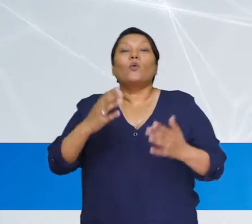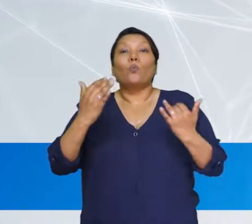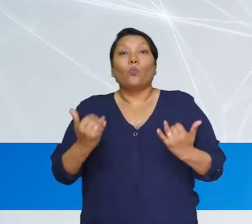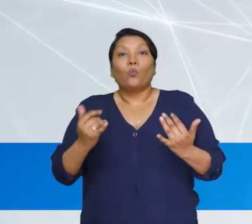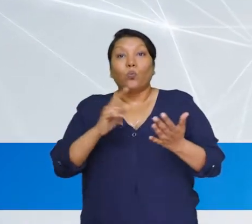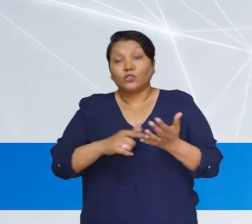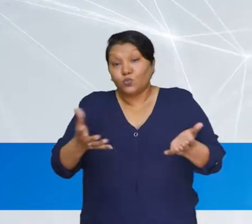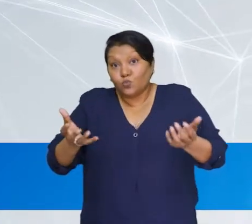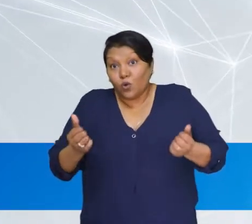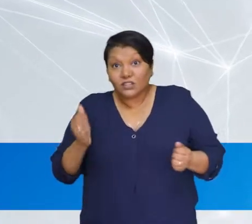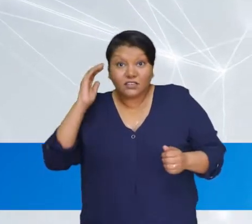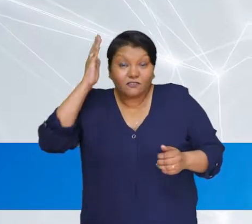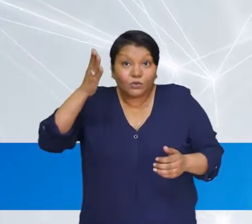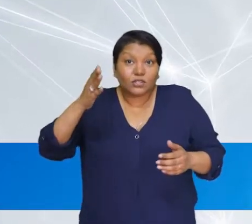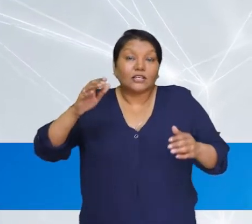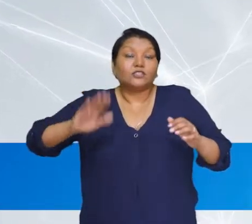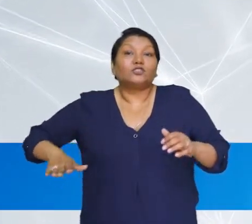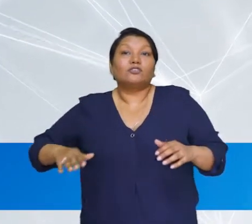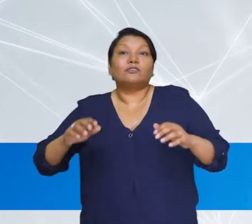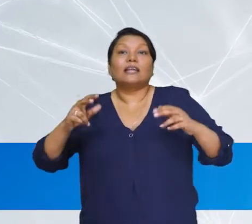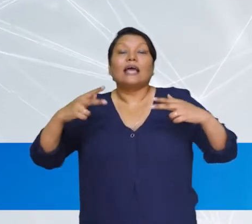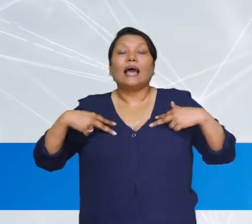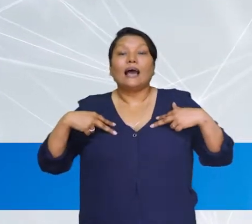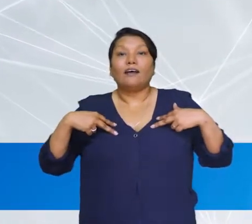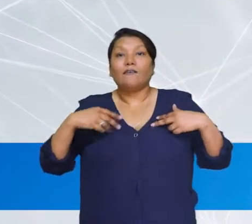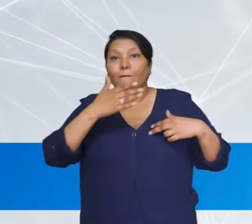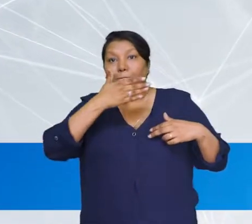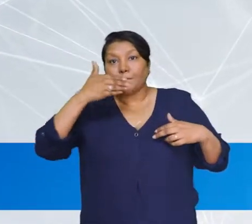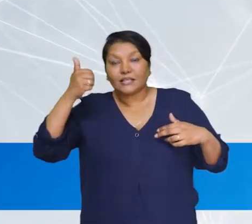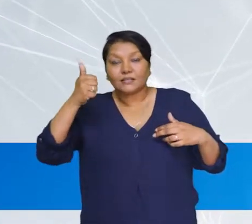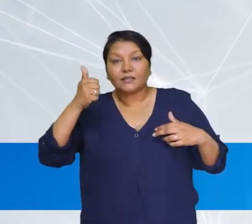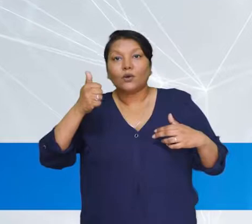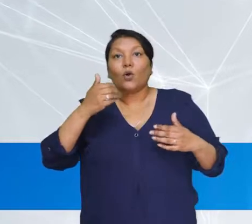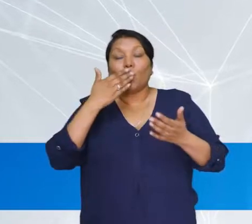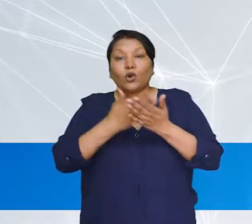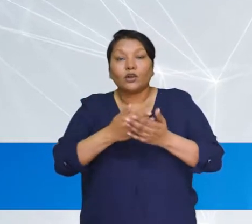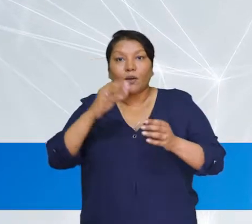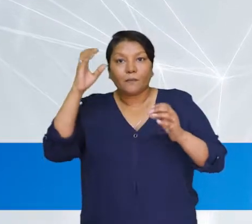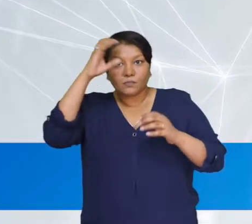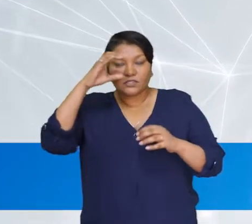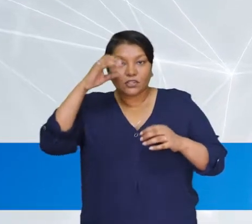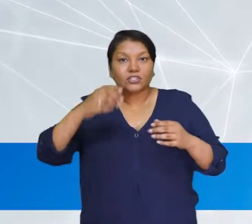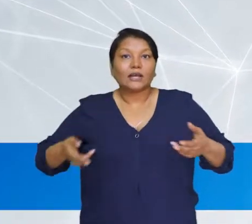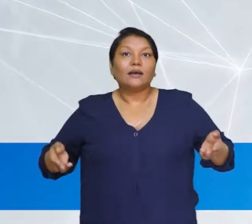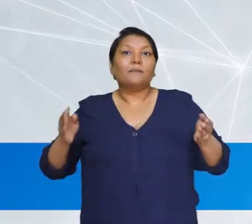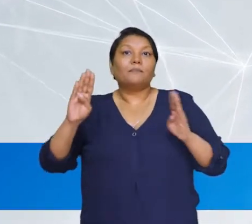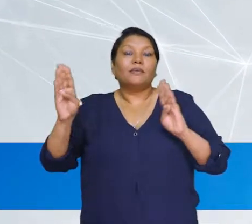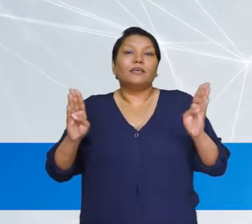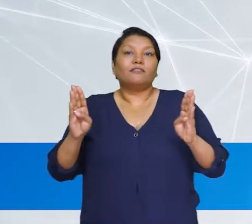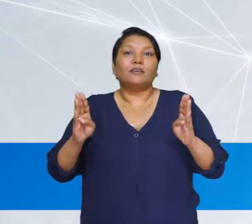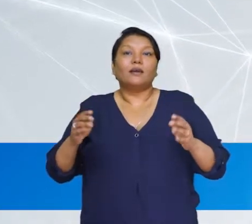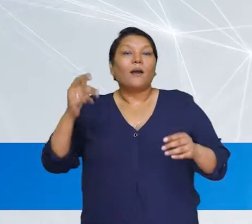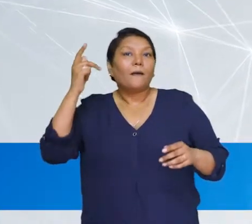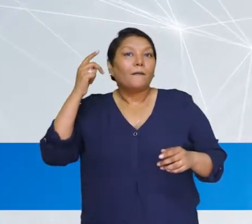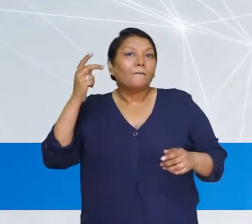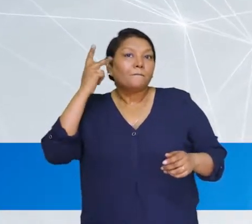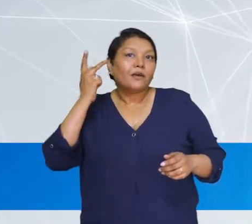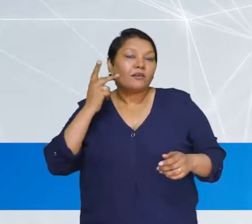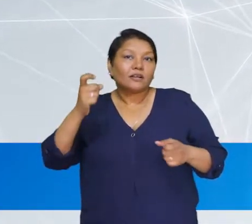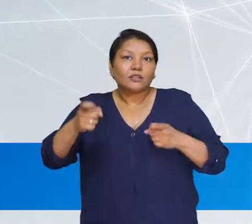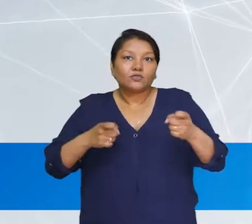13. In the end, what you want to accomplish is better internet browsing habits and better management of the device by the